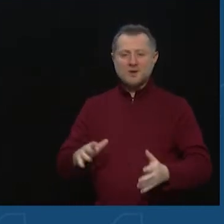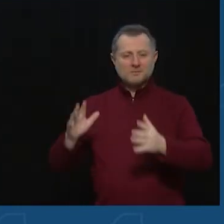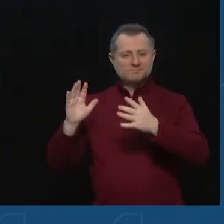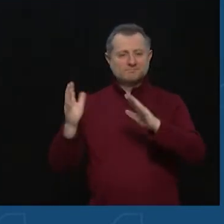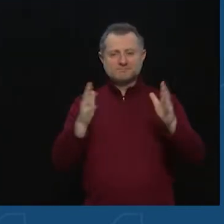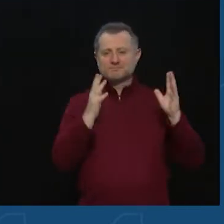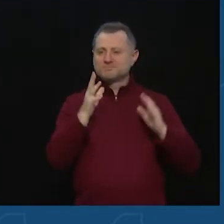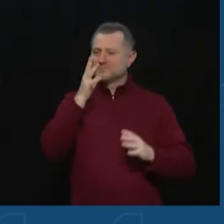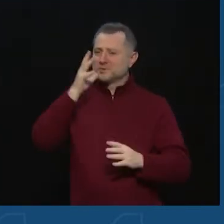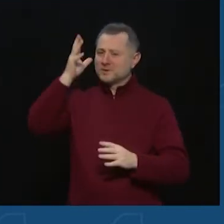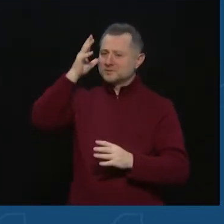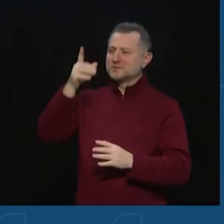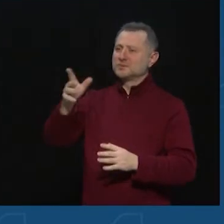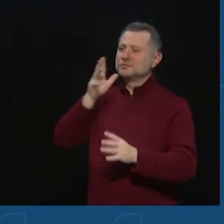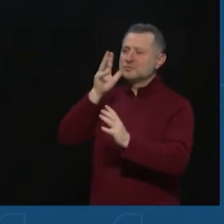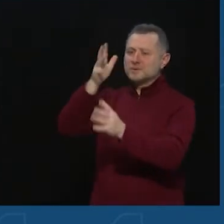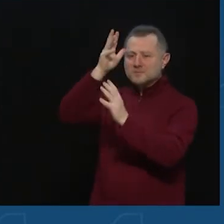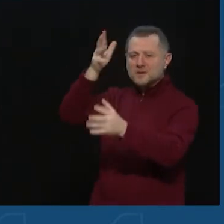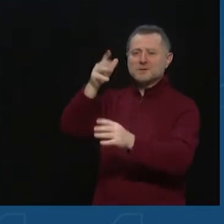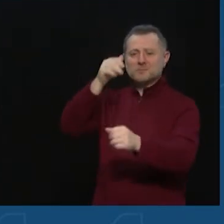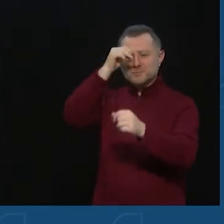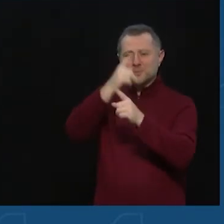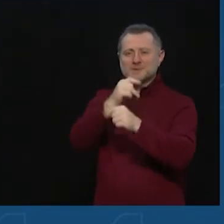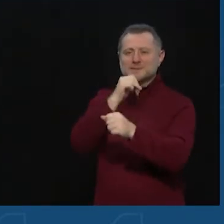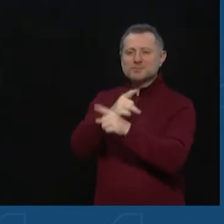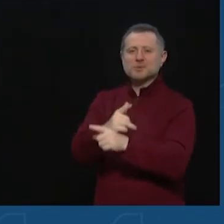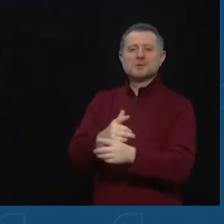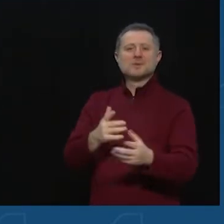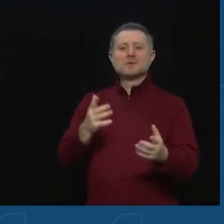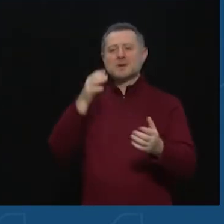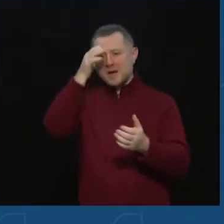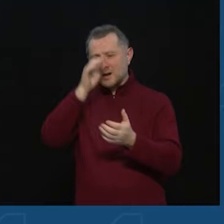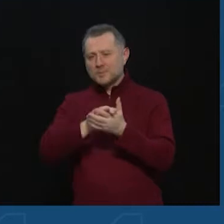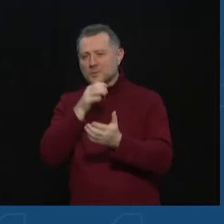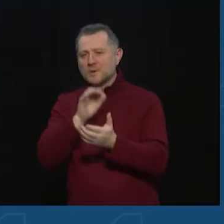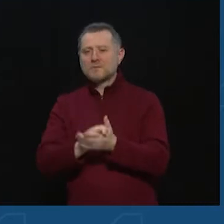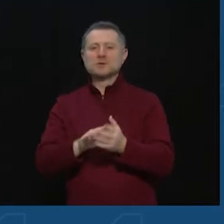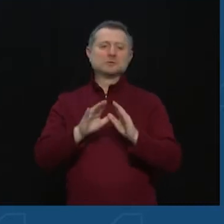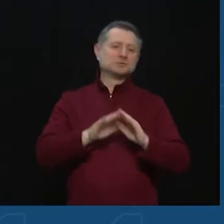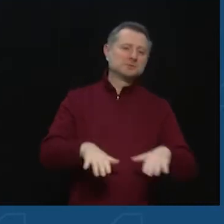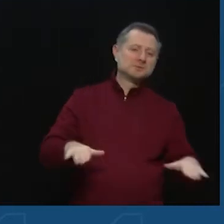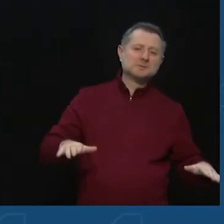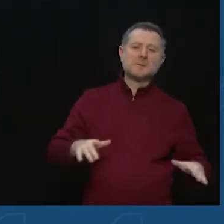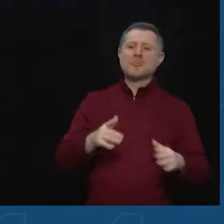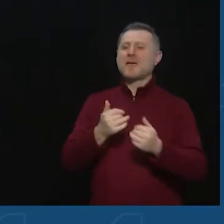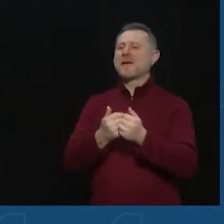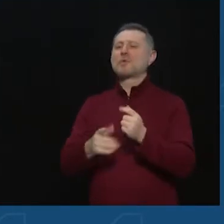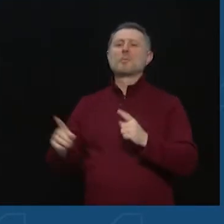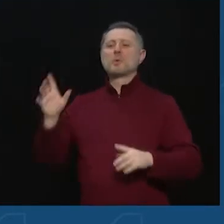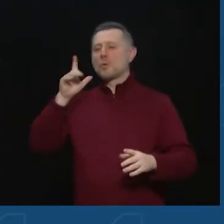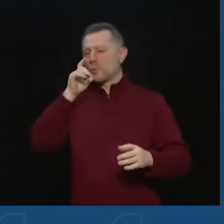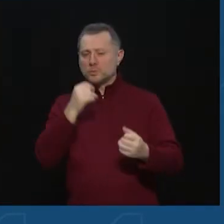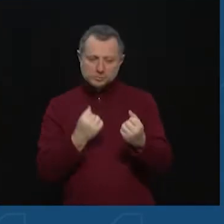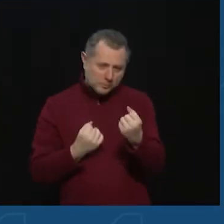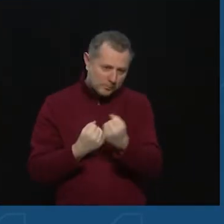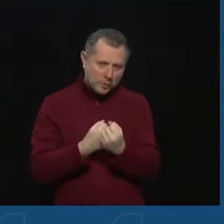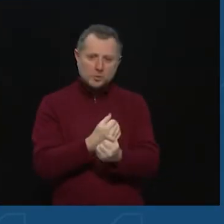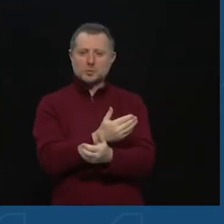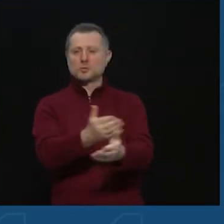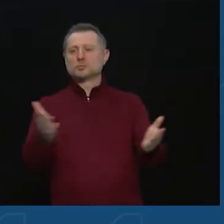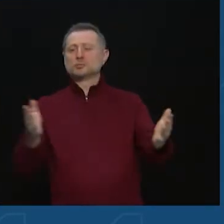grandparents and siblings and everyone else who's out here, your spouses, your children, everybody who got you on this journey here